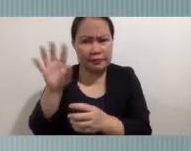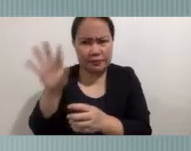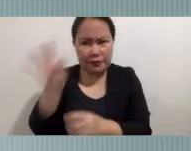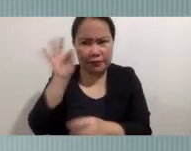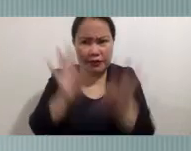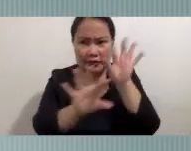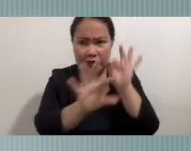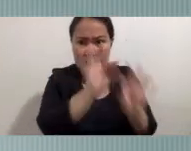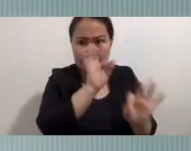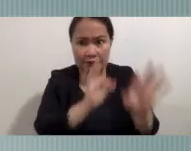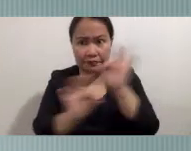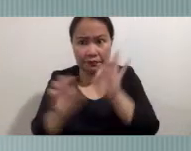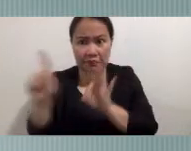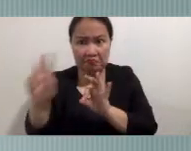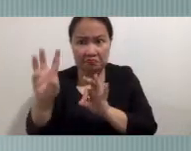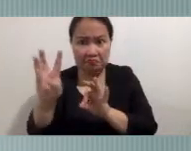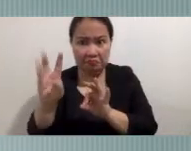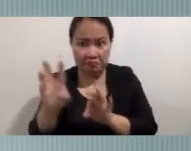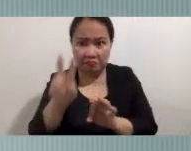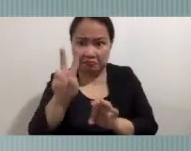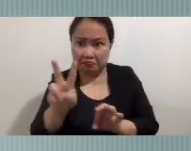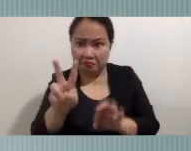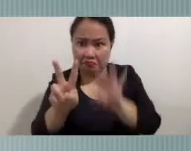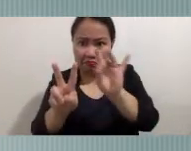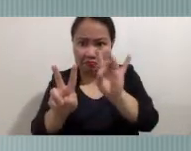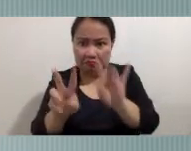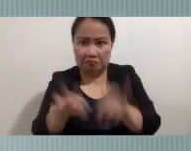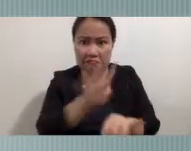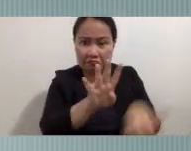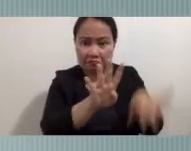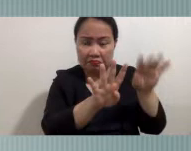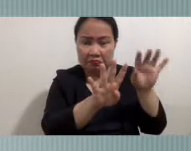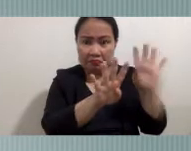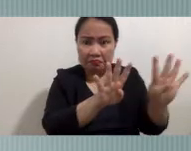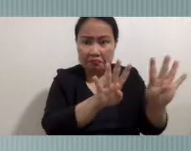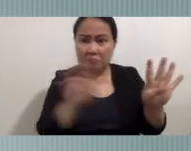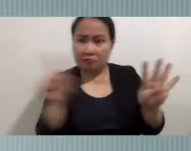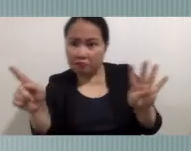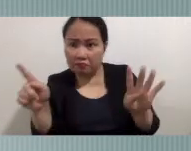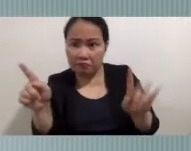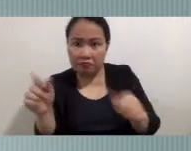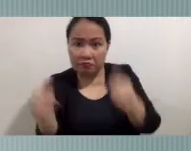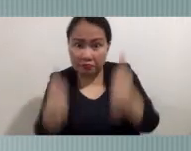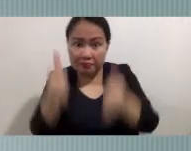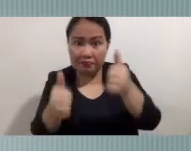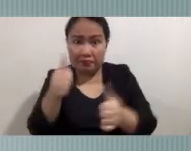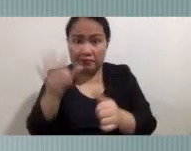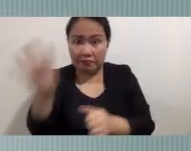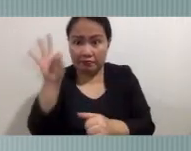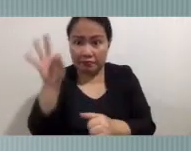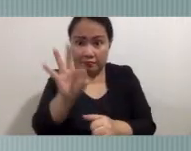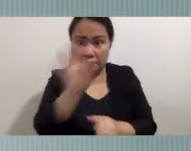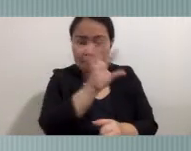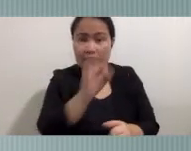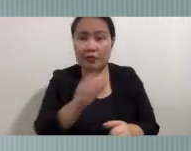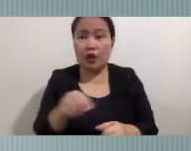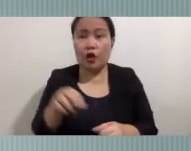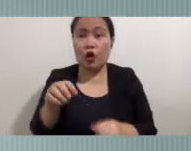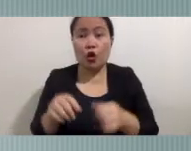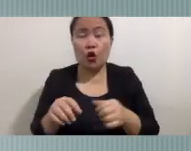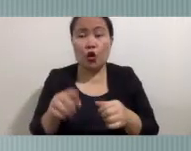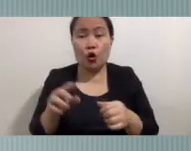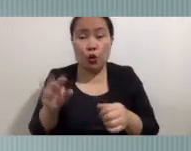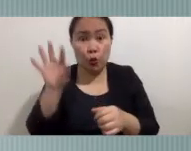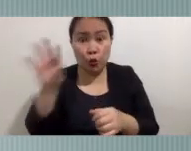1 and 16, 2 and 8, 4 and 4. Okay, so nalista na lahat ng integers, pairs of integers.